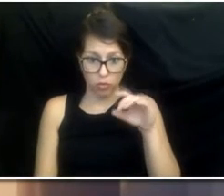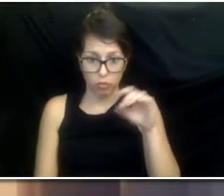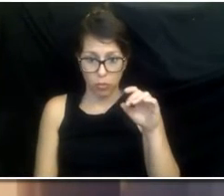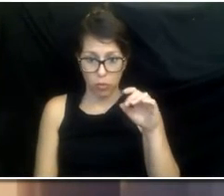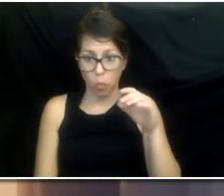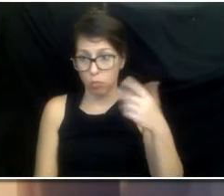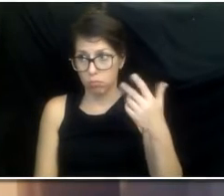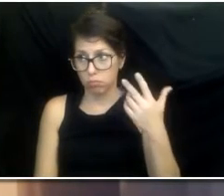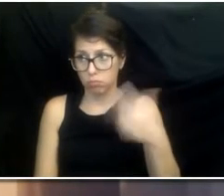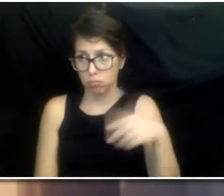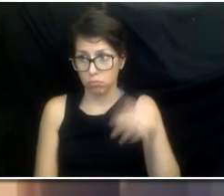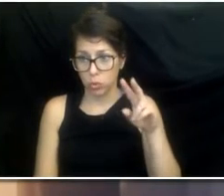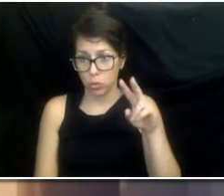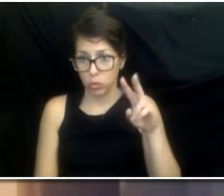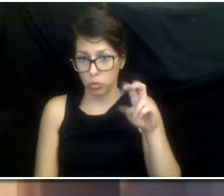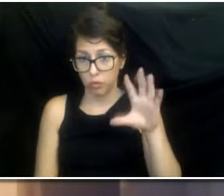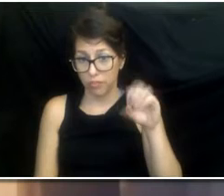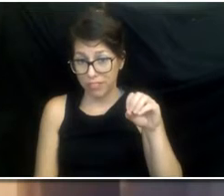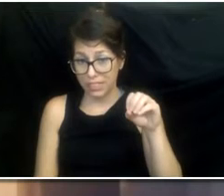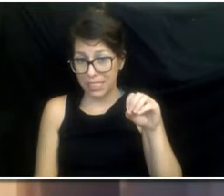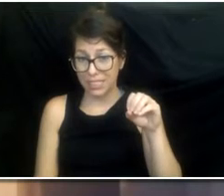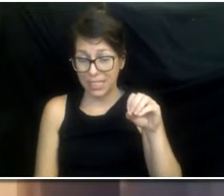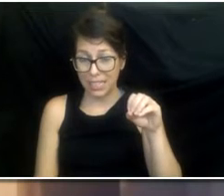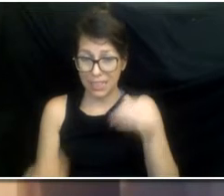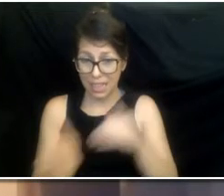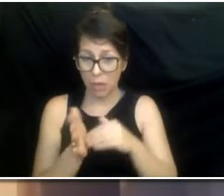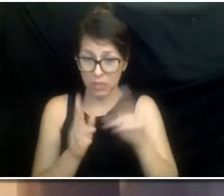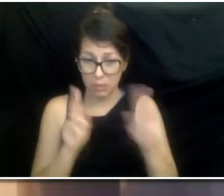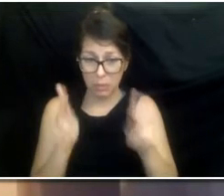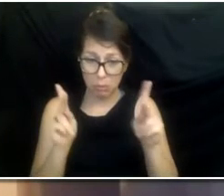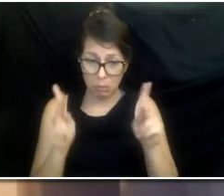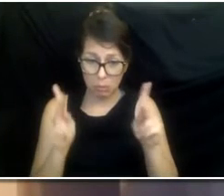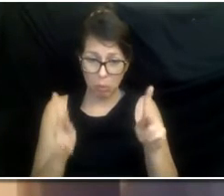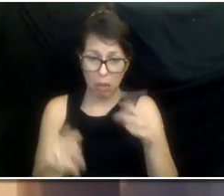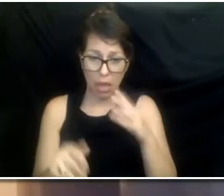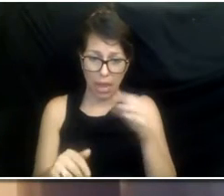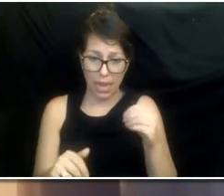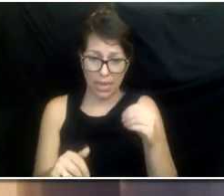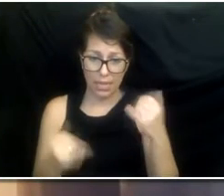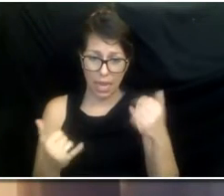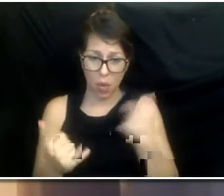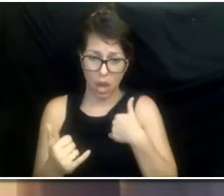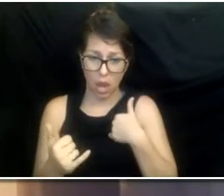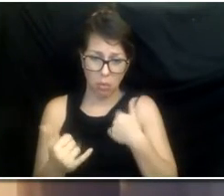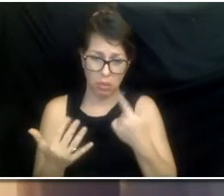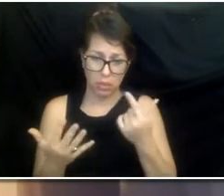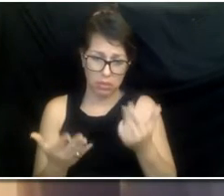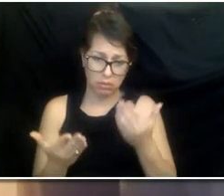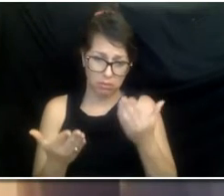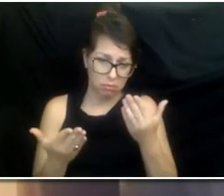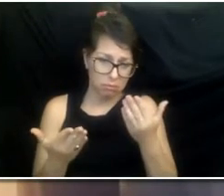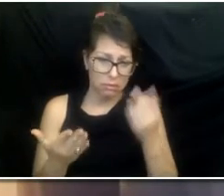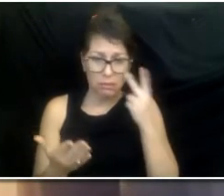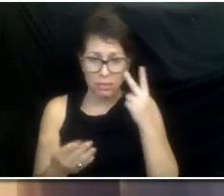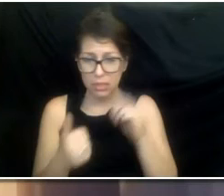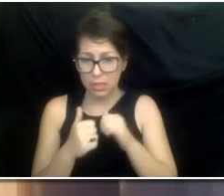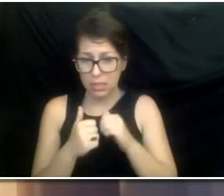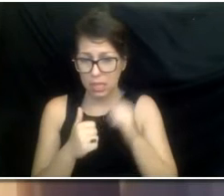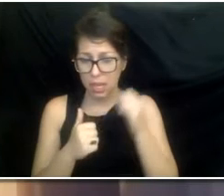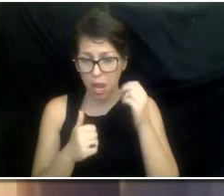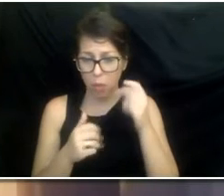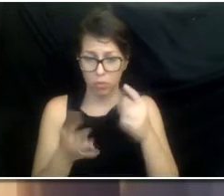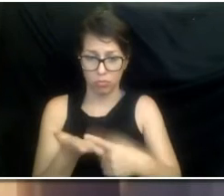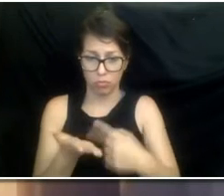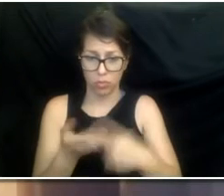normally safe Horizon has a thousand employees working in over 200 locations across the city um since the pause has gone